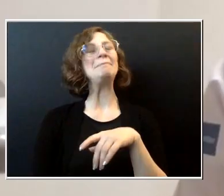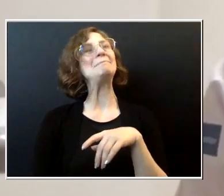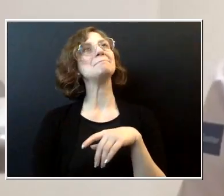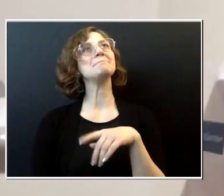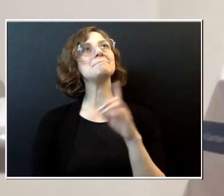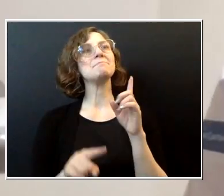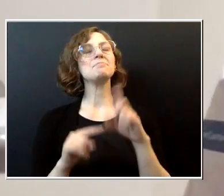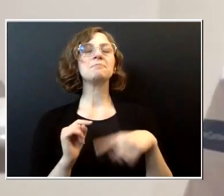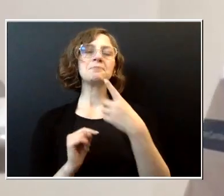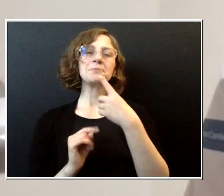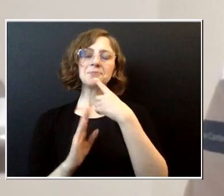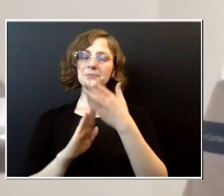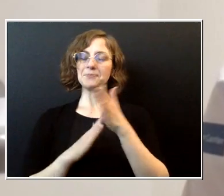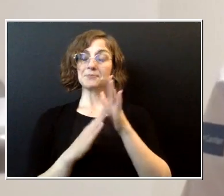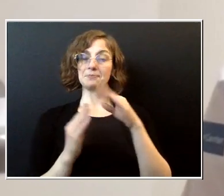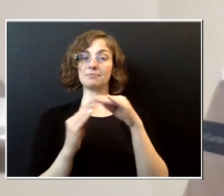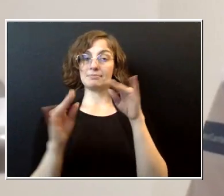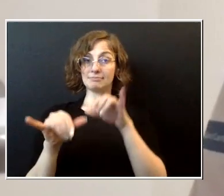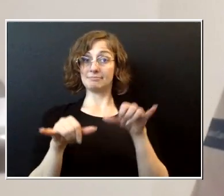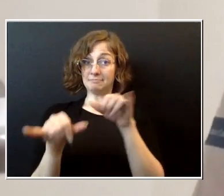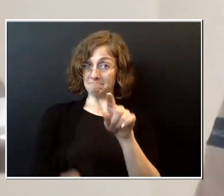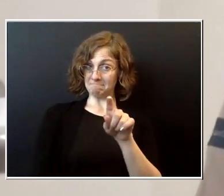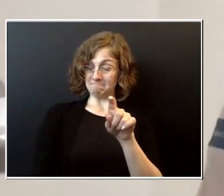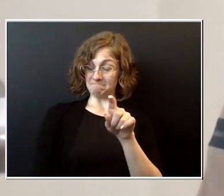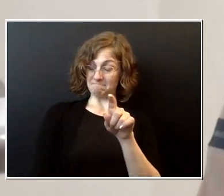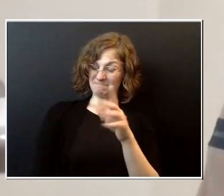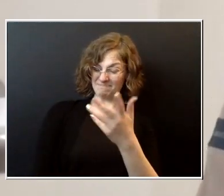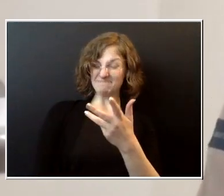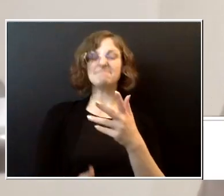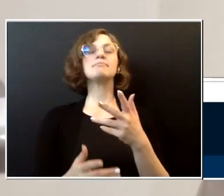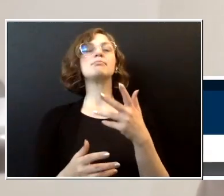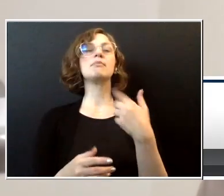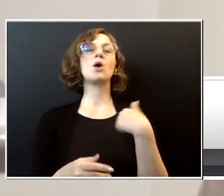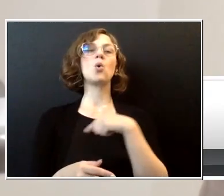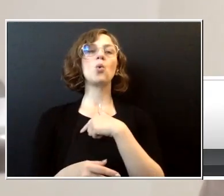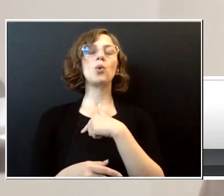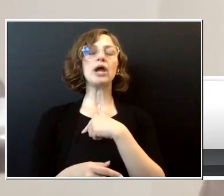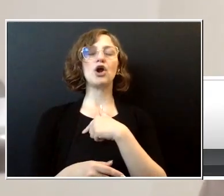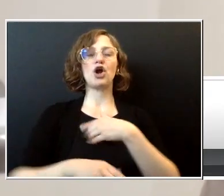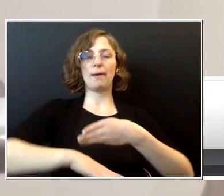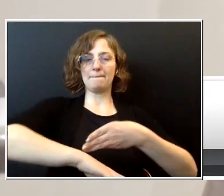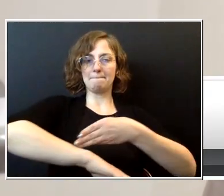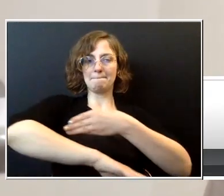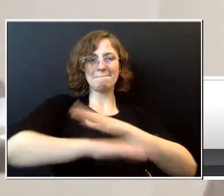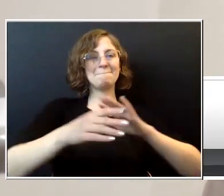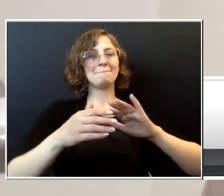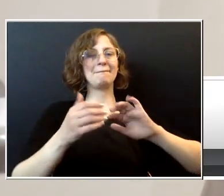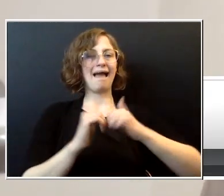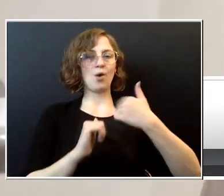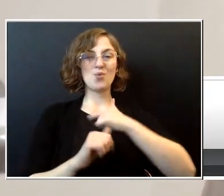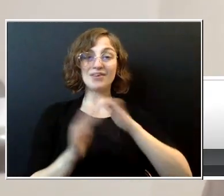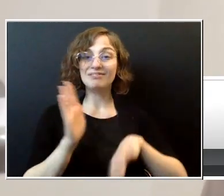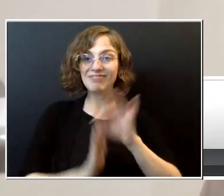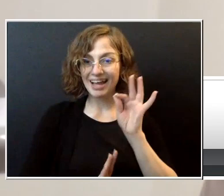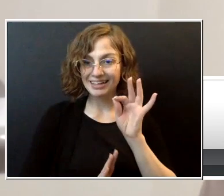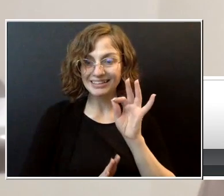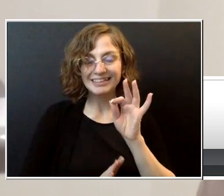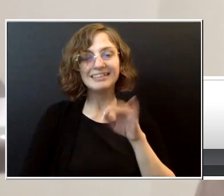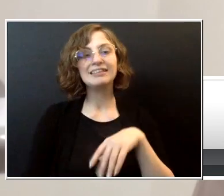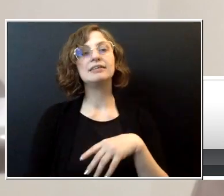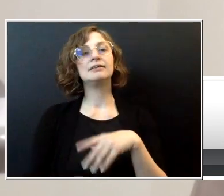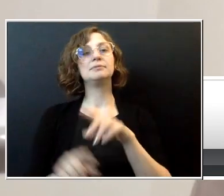it's getting more common, but we are getting much better at detecting it by testing